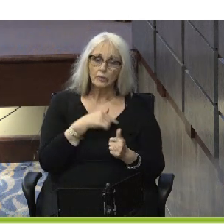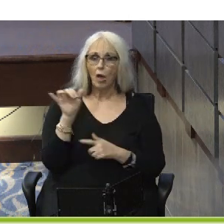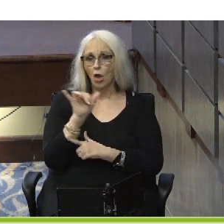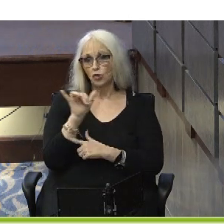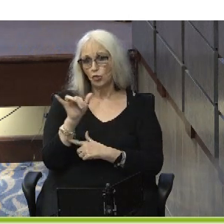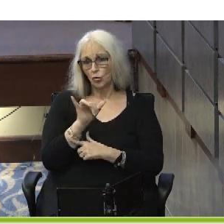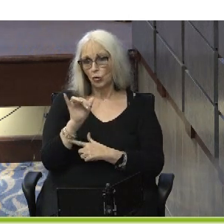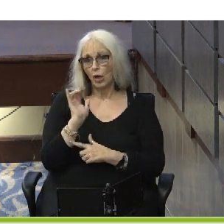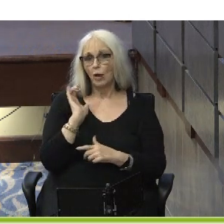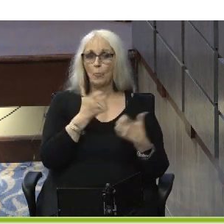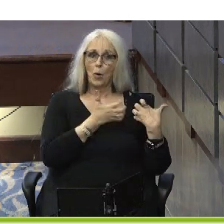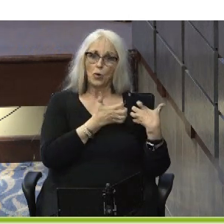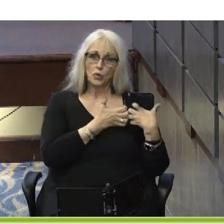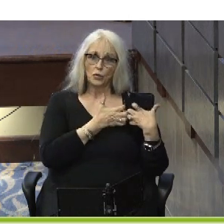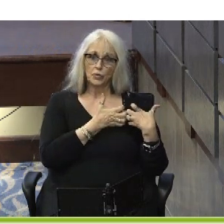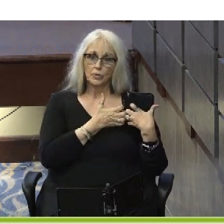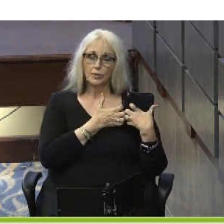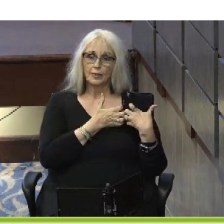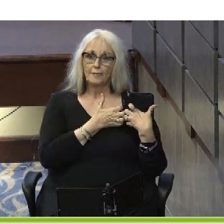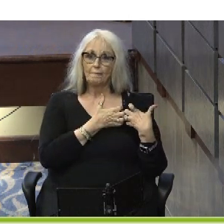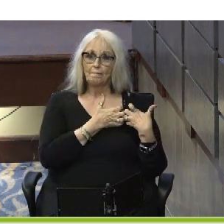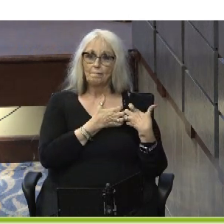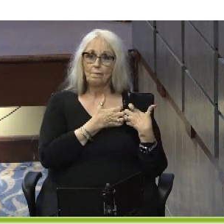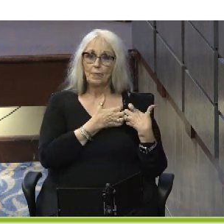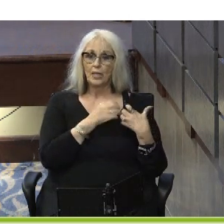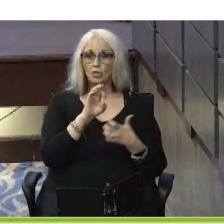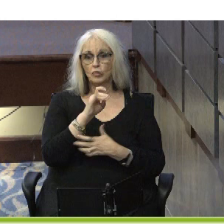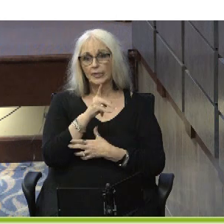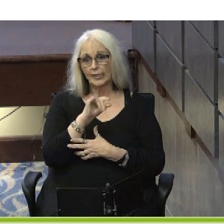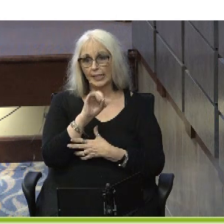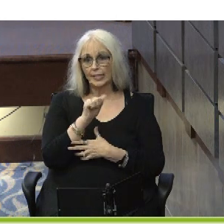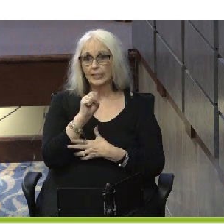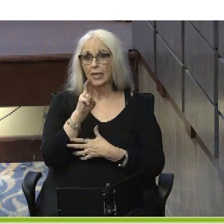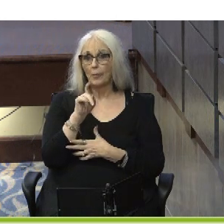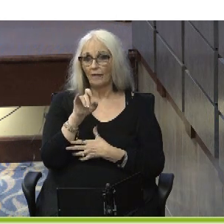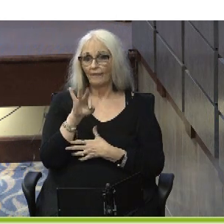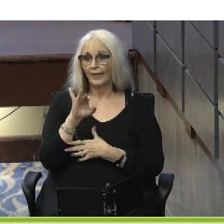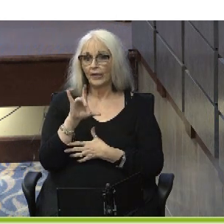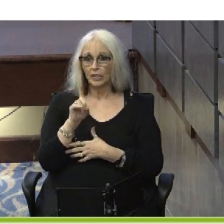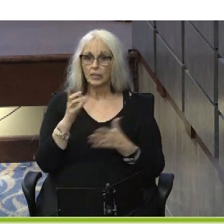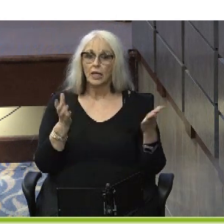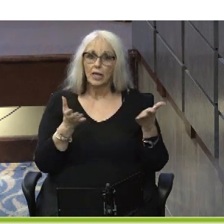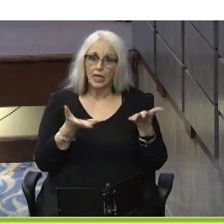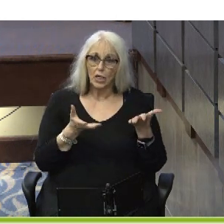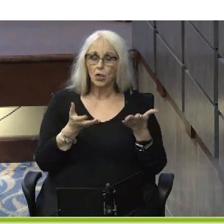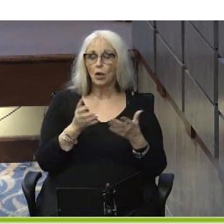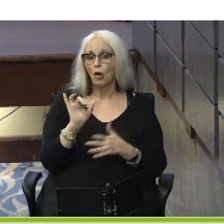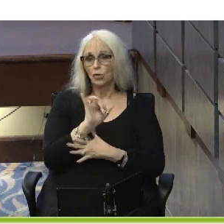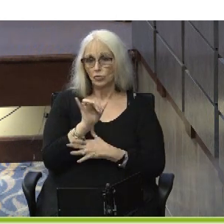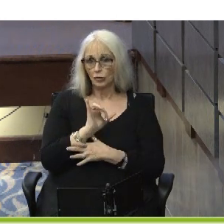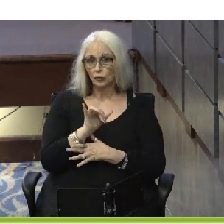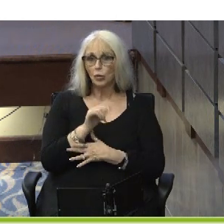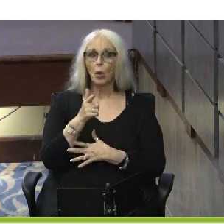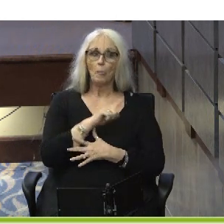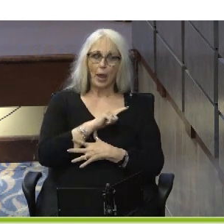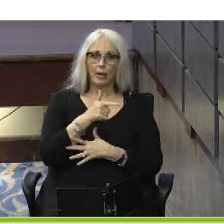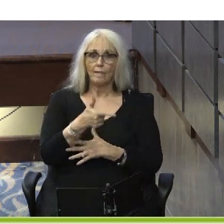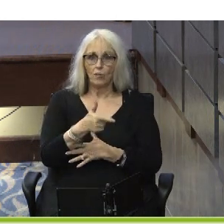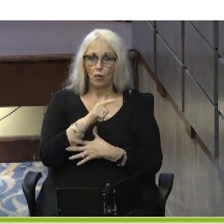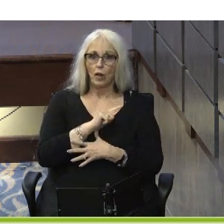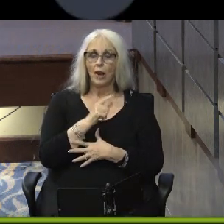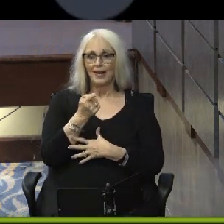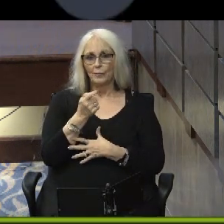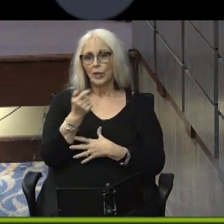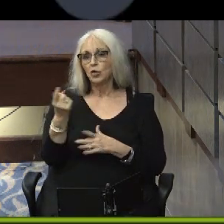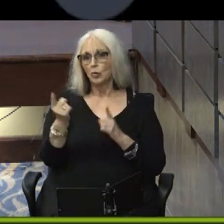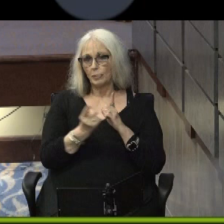strategic partner, a company called Versive, and Christina Summerfield is here to speak a little bit, so we'll kind of be going back and forth a bit, so you can meet her as